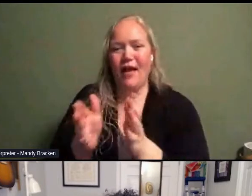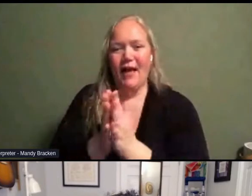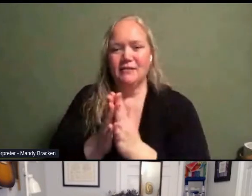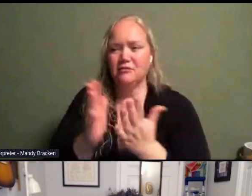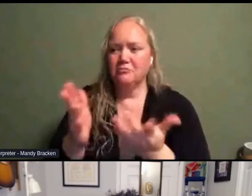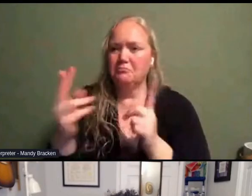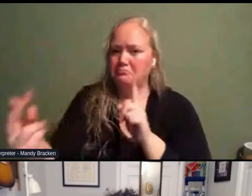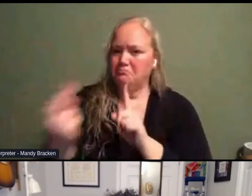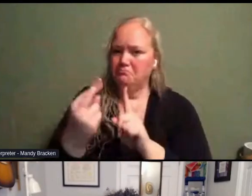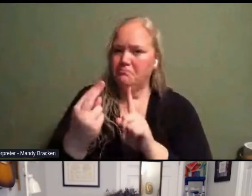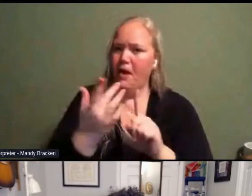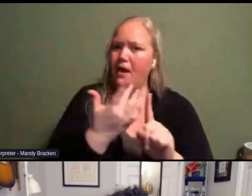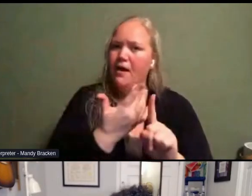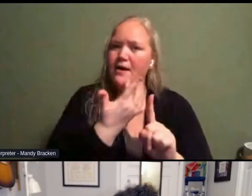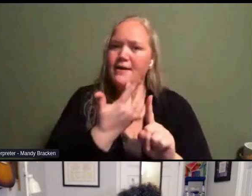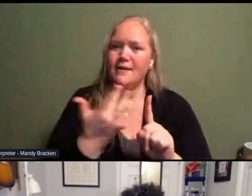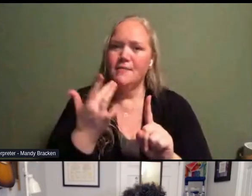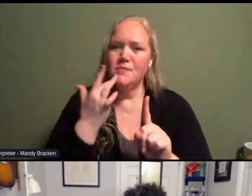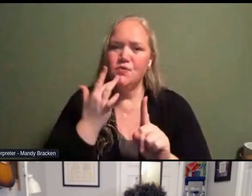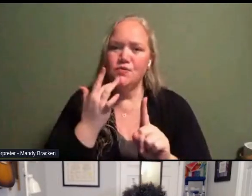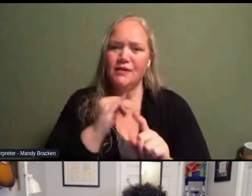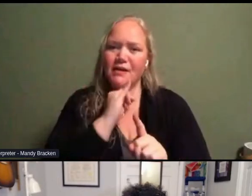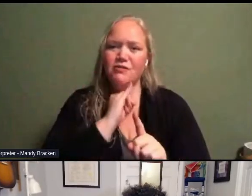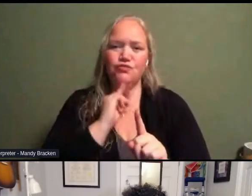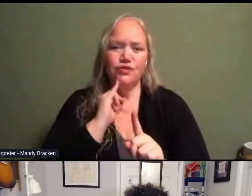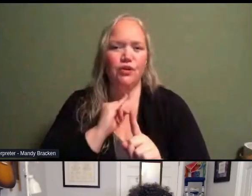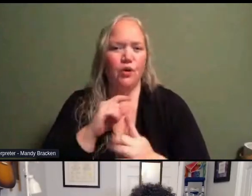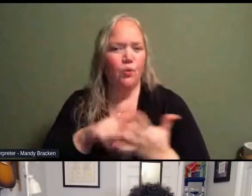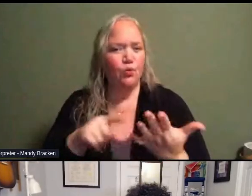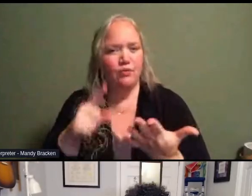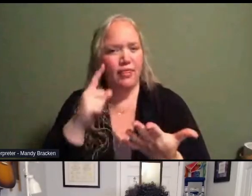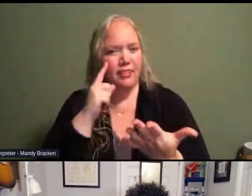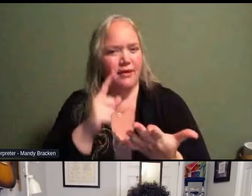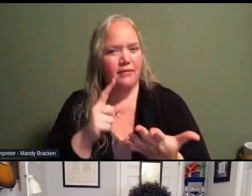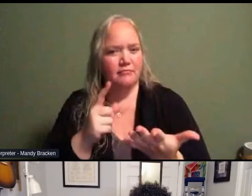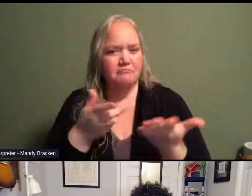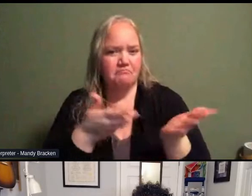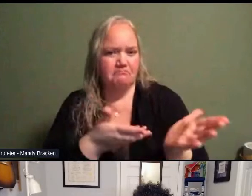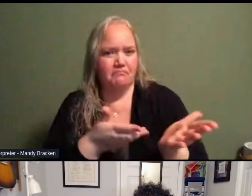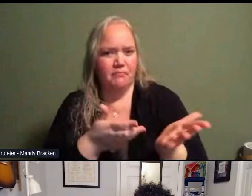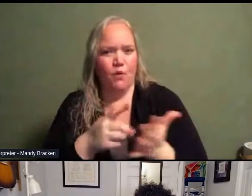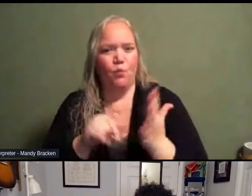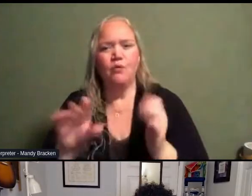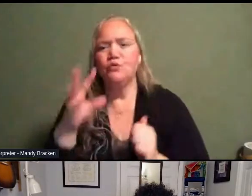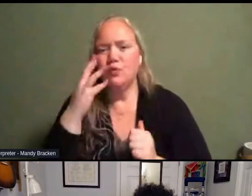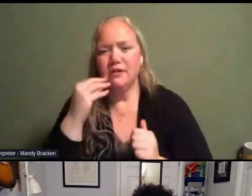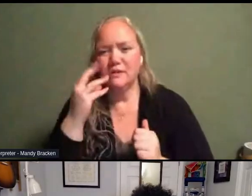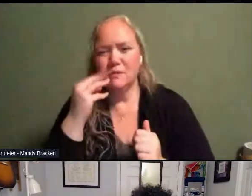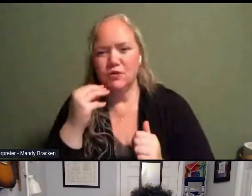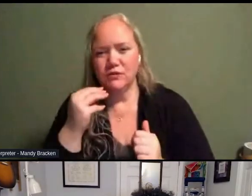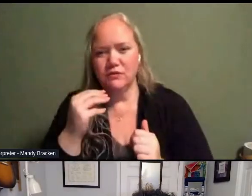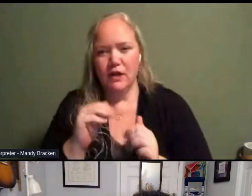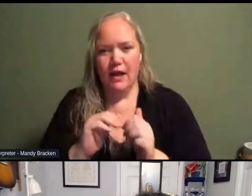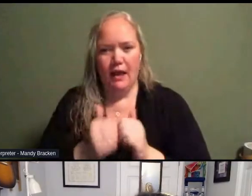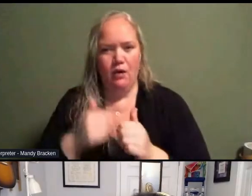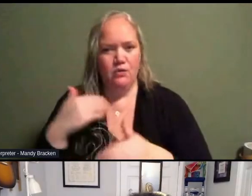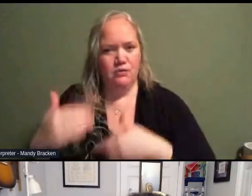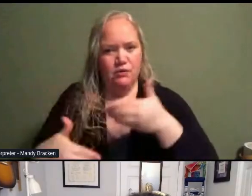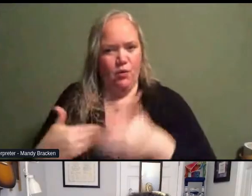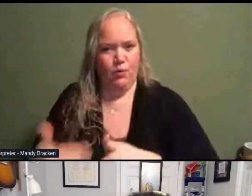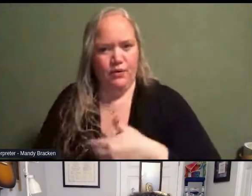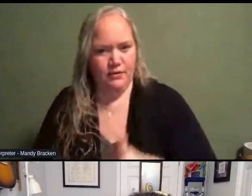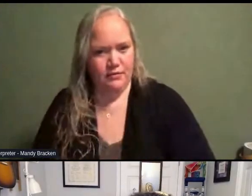of diversity, equity, inclusion? What was your experience like? How is your experience continuing? And so now that we